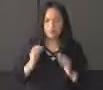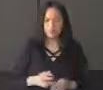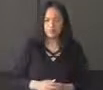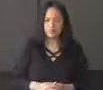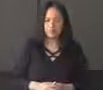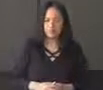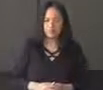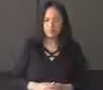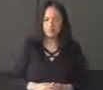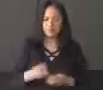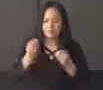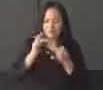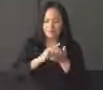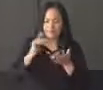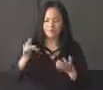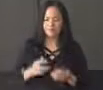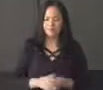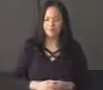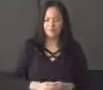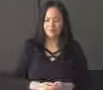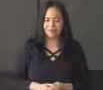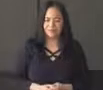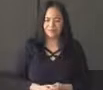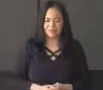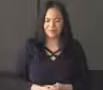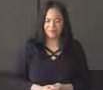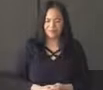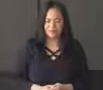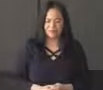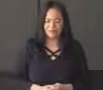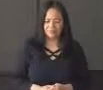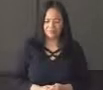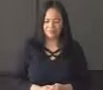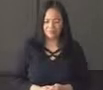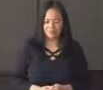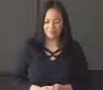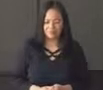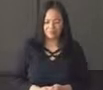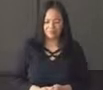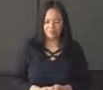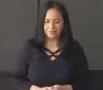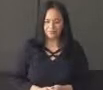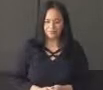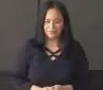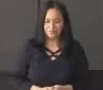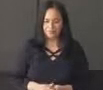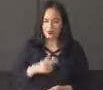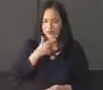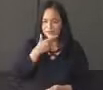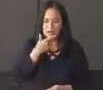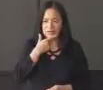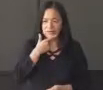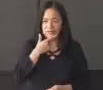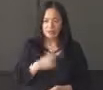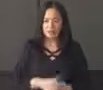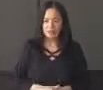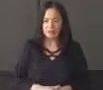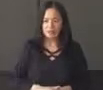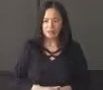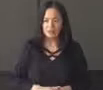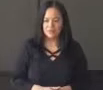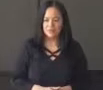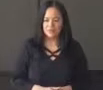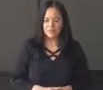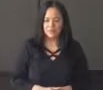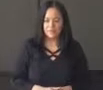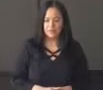Gracias, Antonio. I'll give everybody a moment. I might be the only person in this room who doesn't speak Spanish, and yet I was still